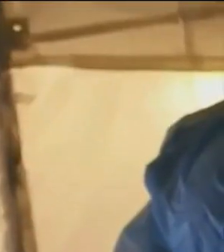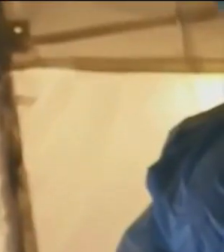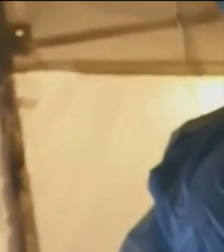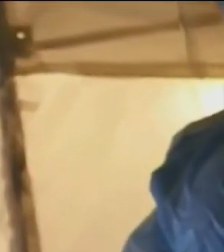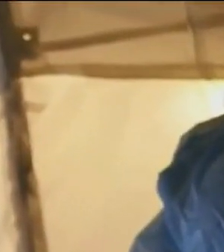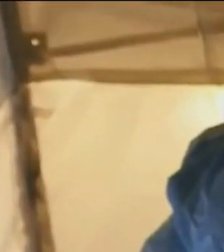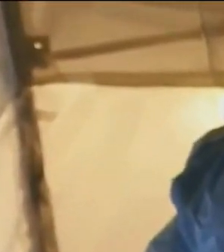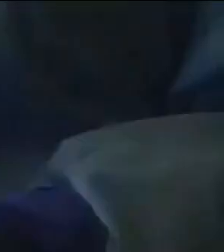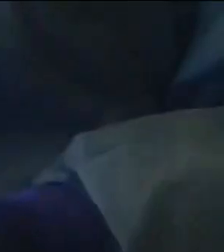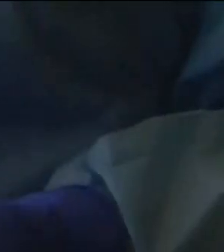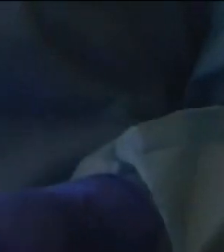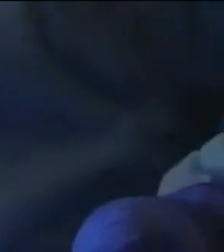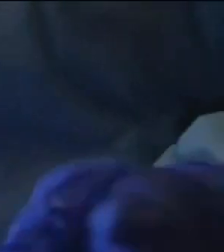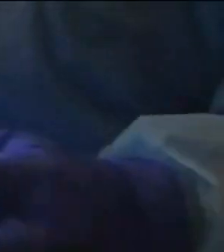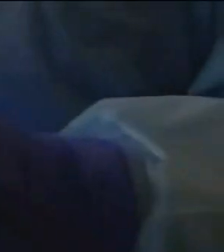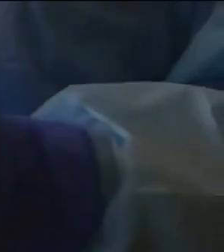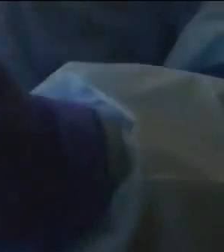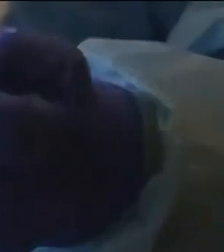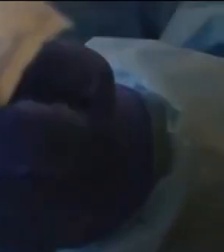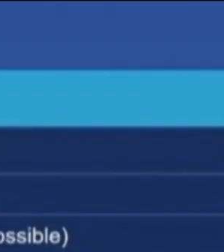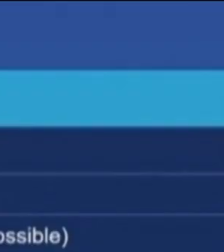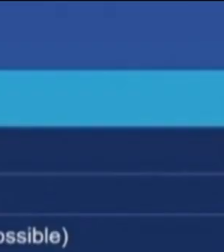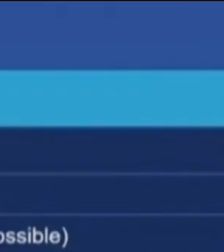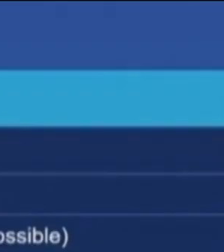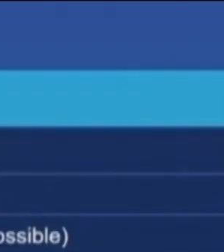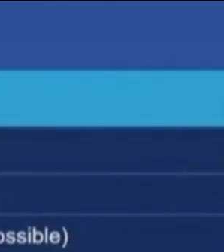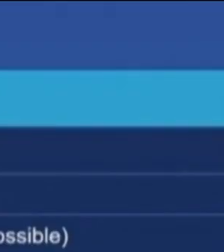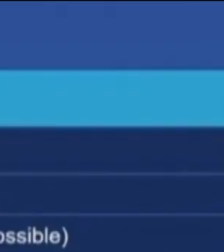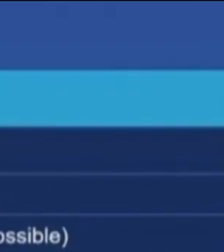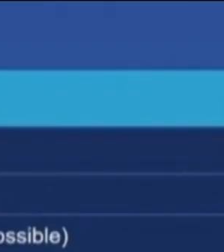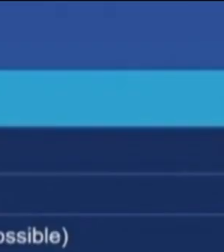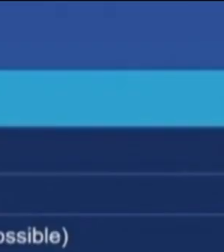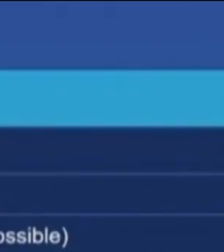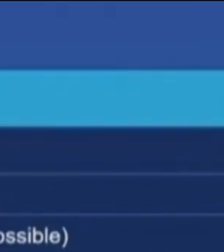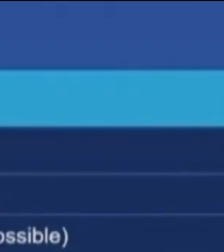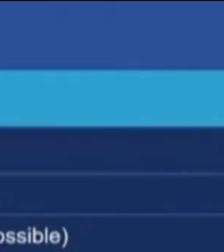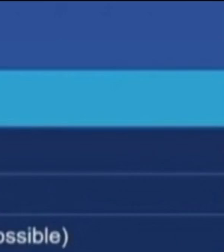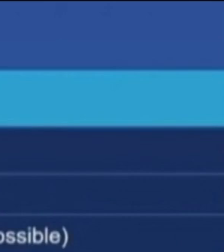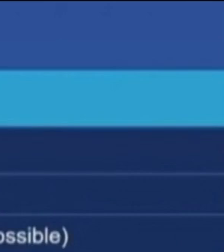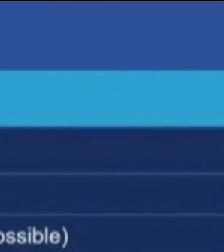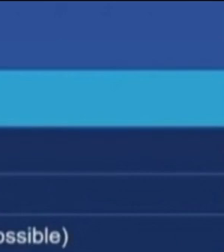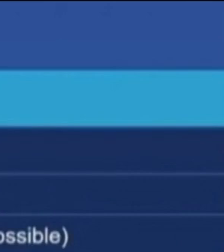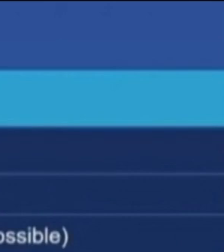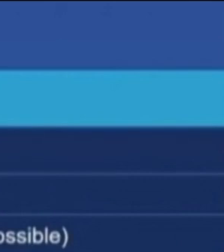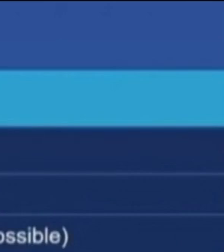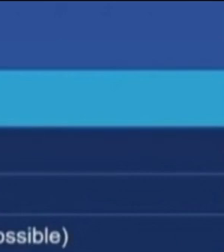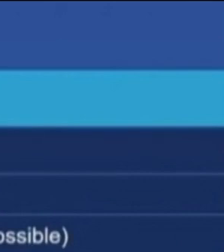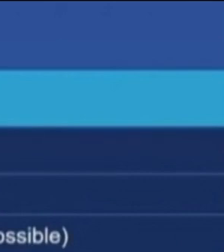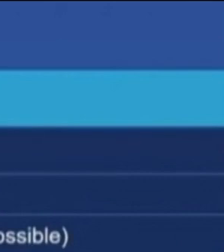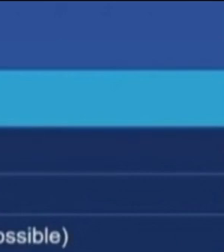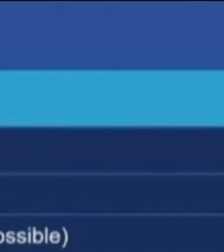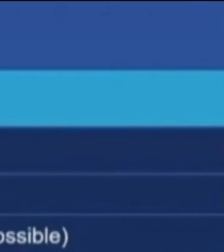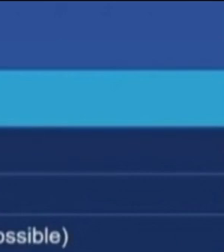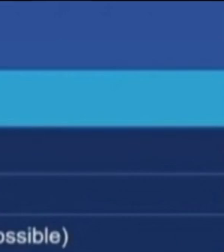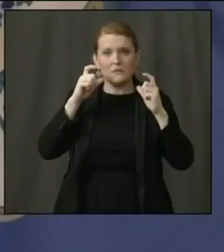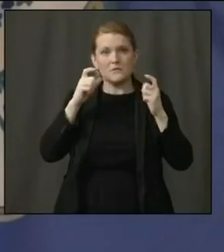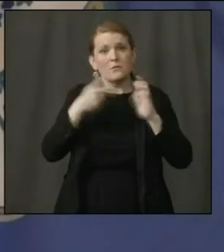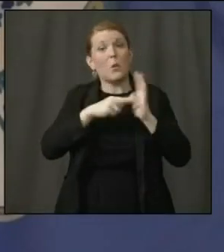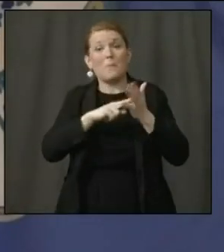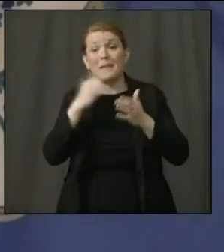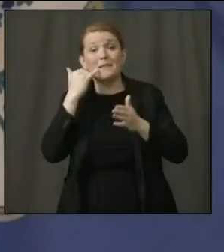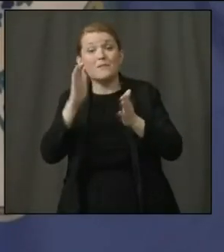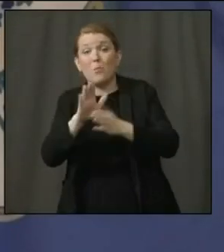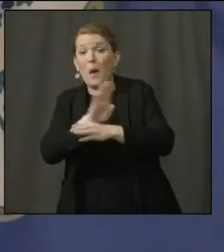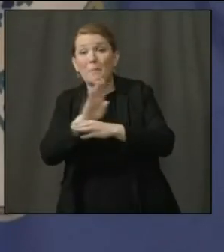After talking with doctors on the state and federal level, he's confident in these benchmarks announced last week, and he wants to push forward. We'll